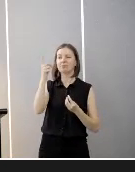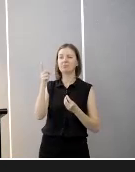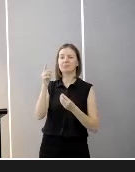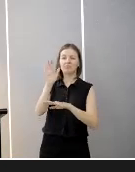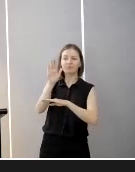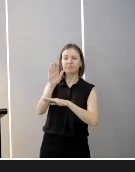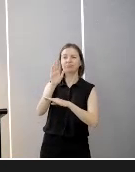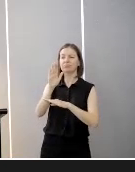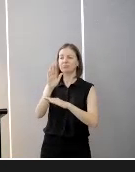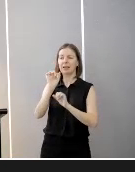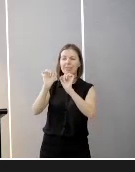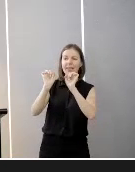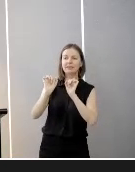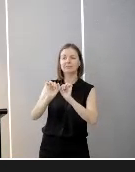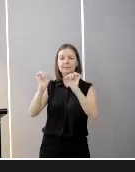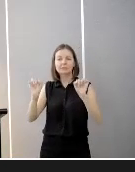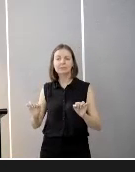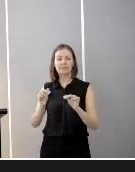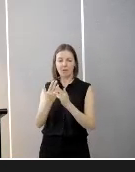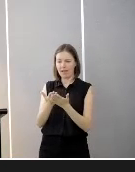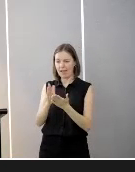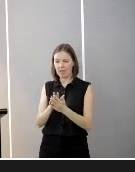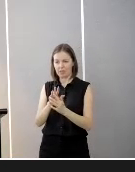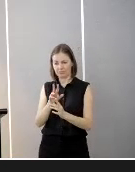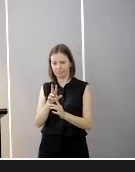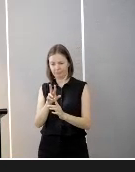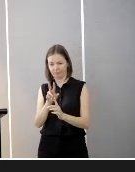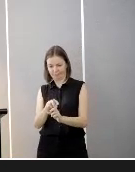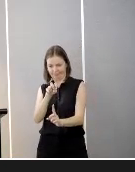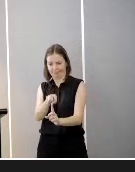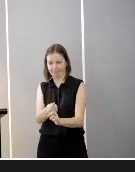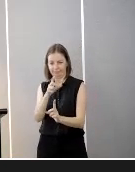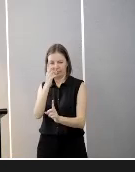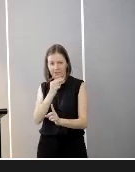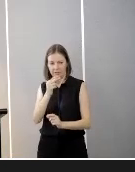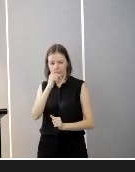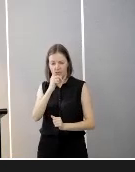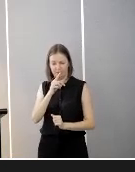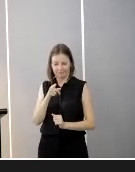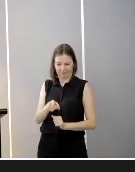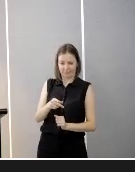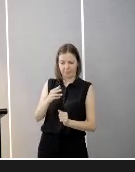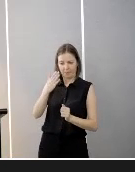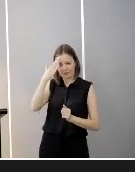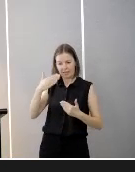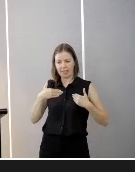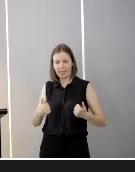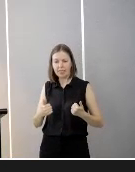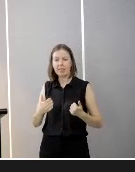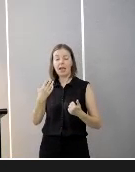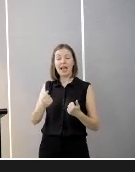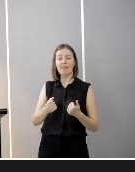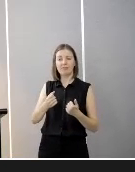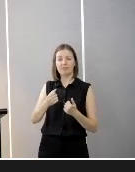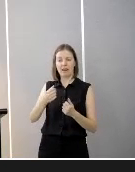systems diagnose people with mental disorders. So, you know, there's the diagnostic label of depression, which